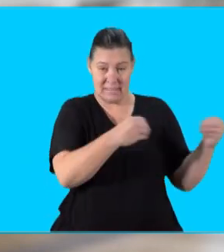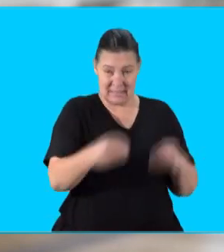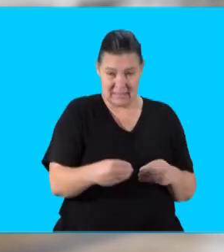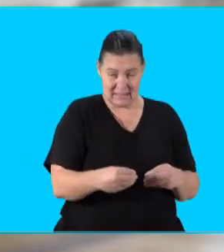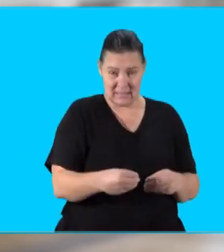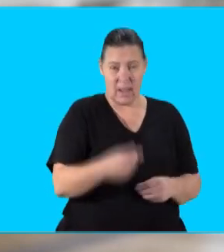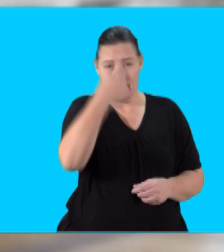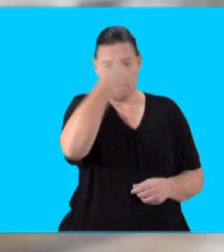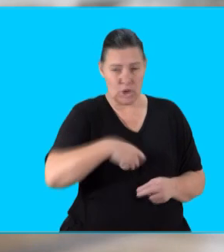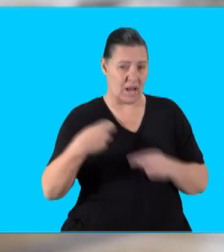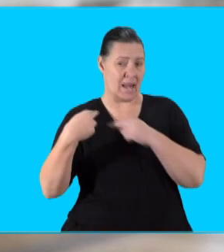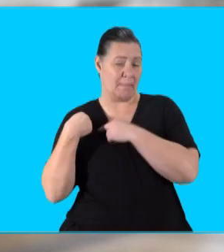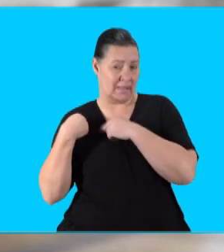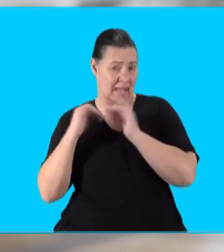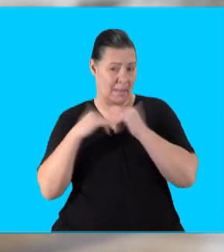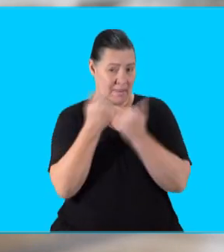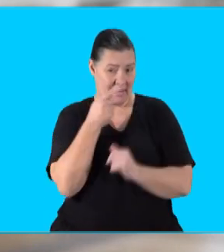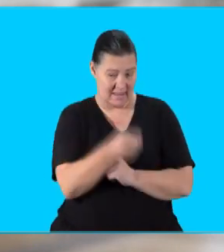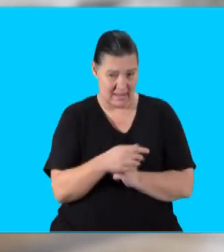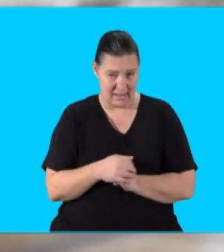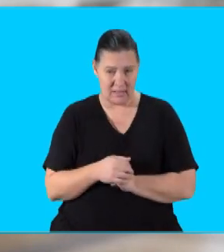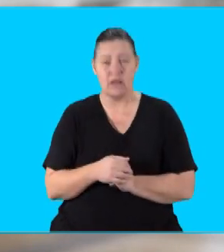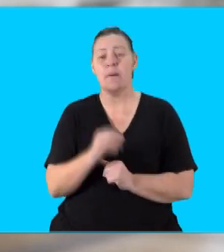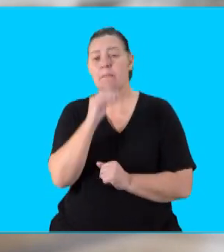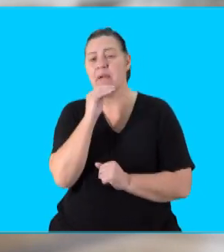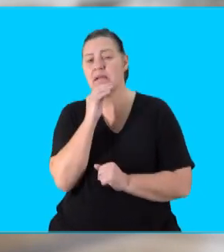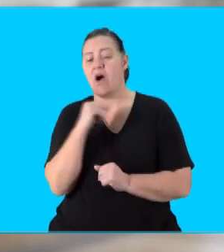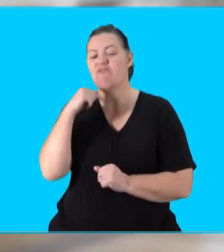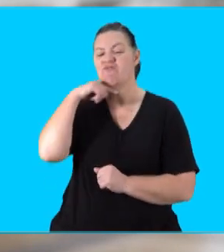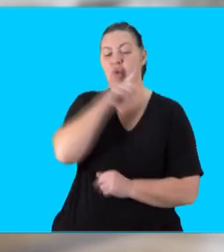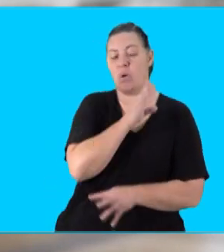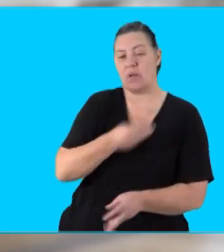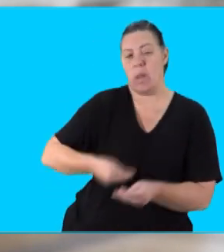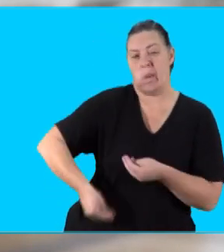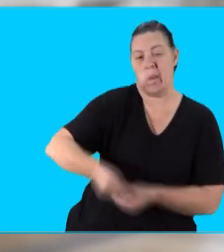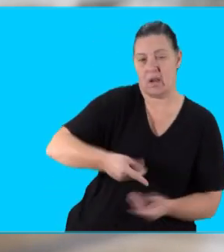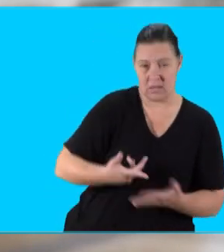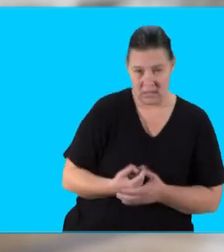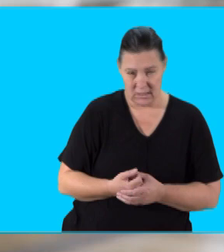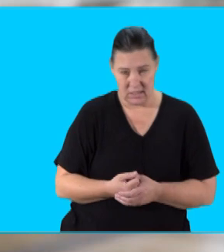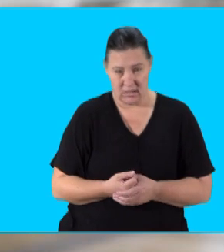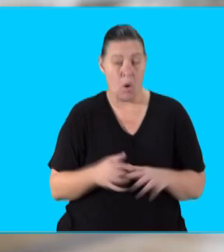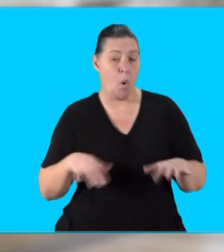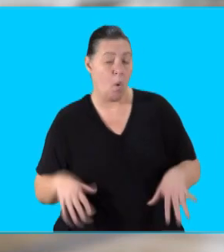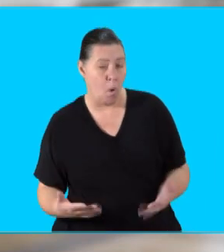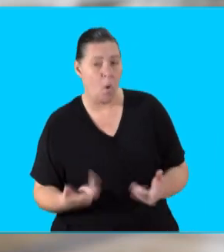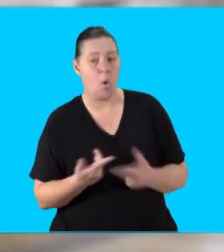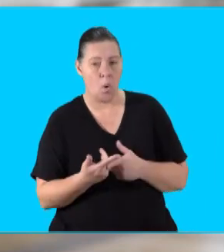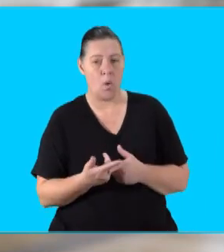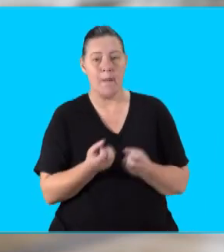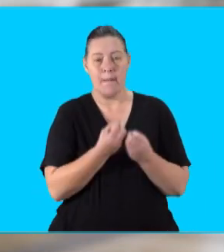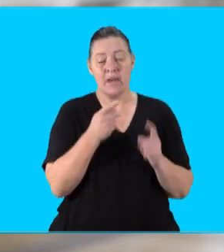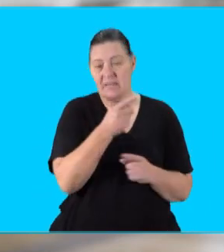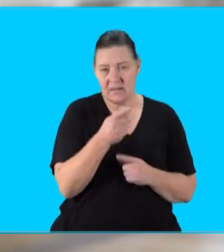personal liability company, made any fraudulent transactions or managed the